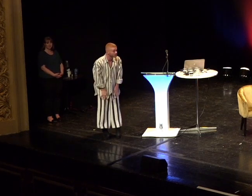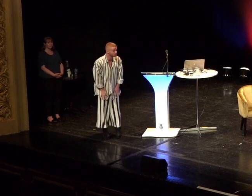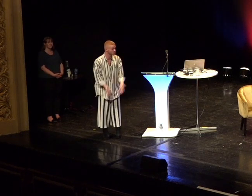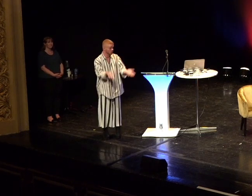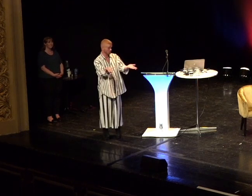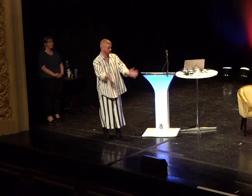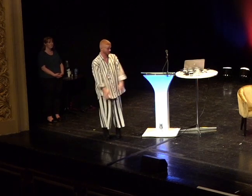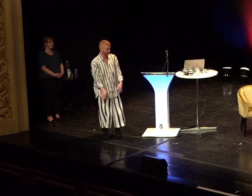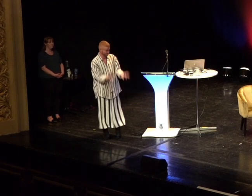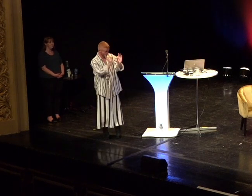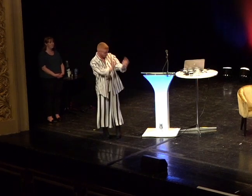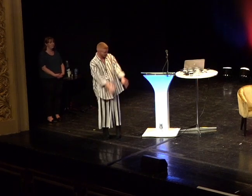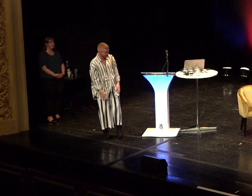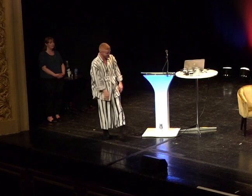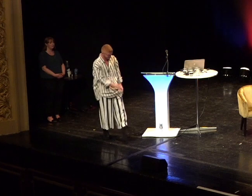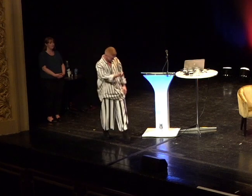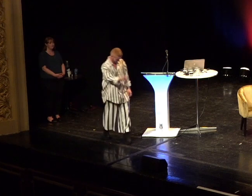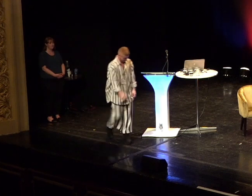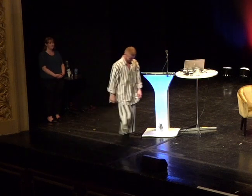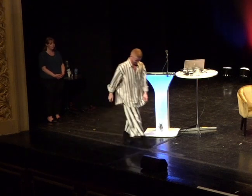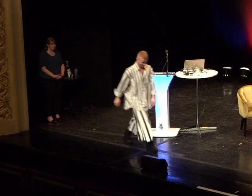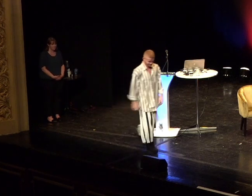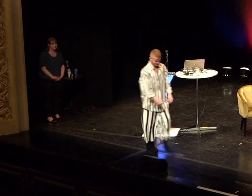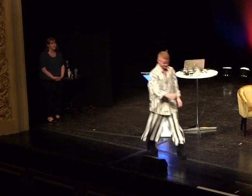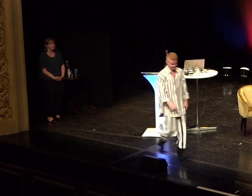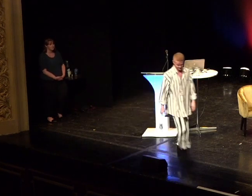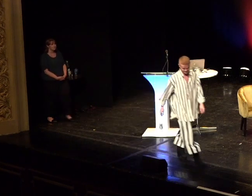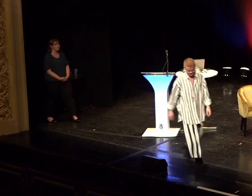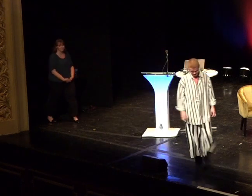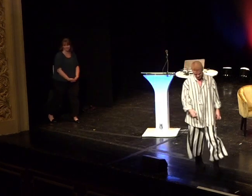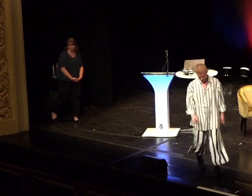that. And you know, we can acquire a job and work with you in a professional